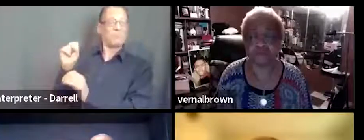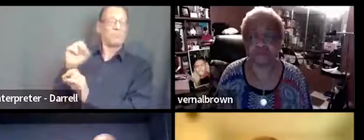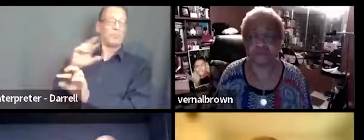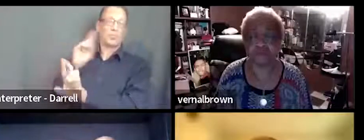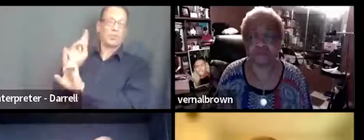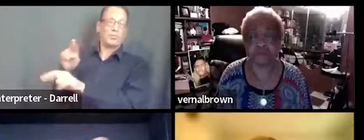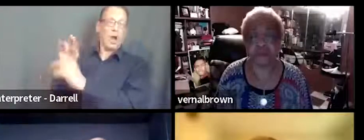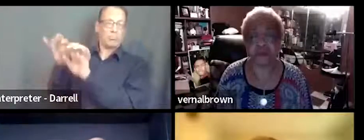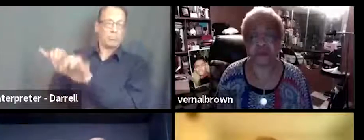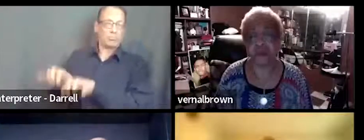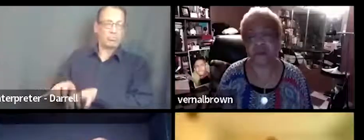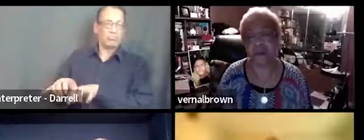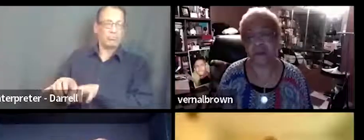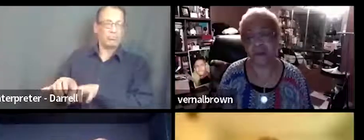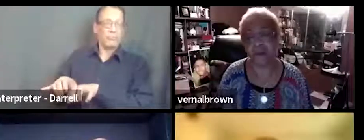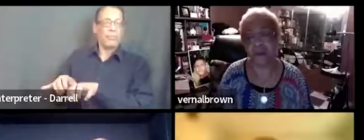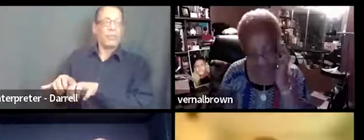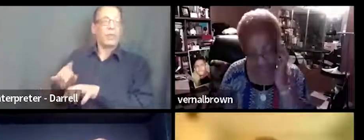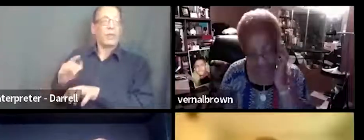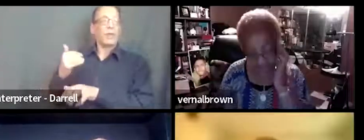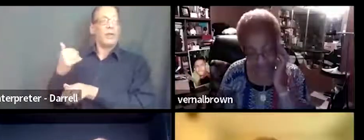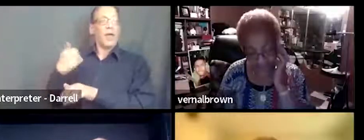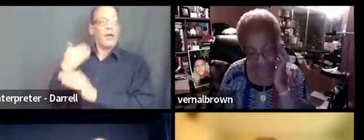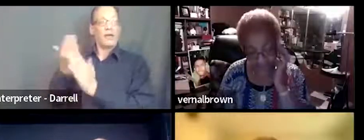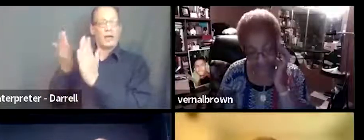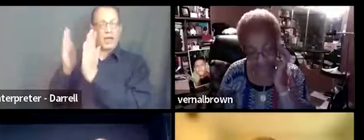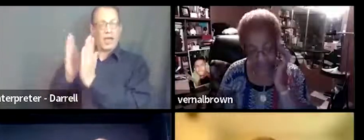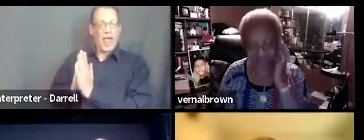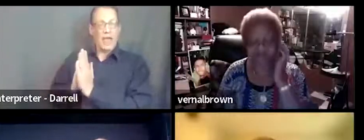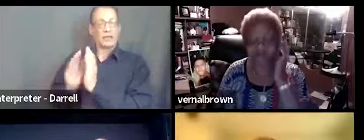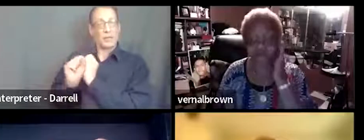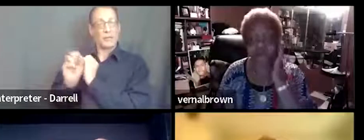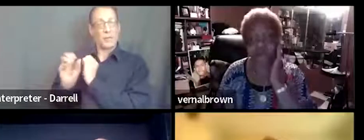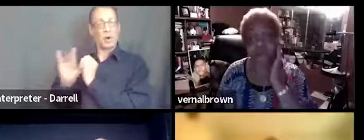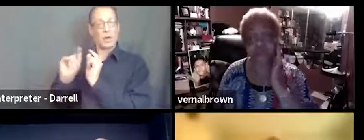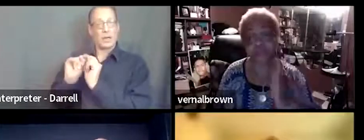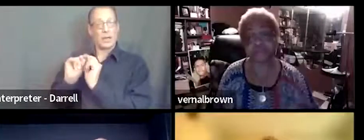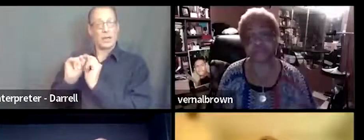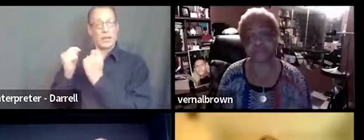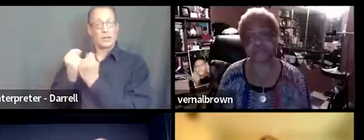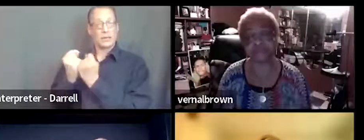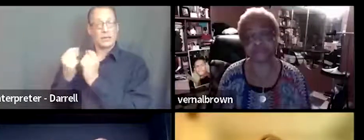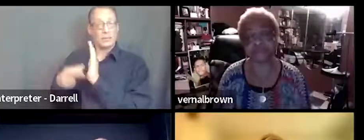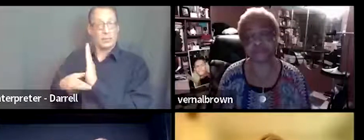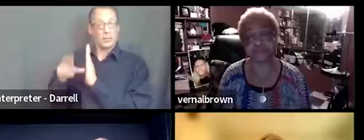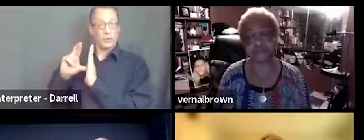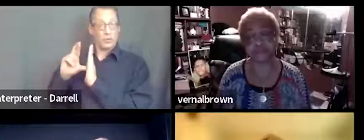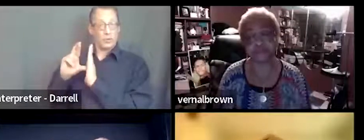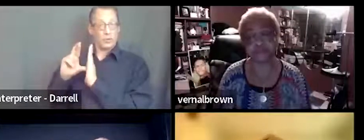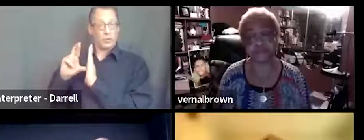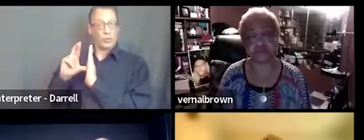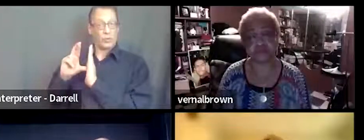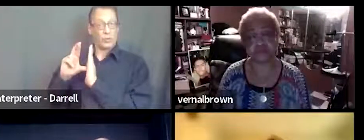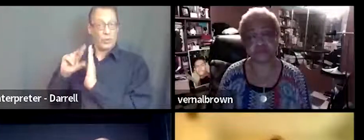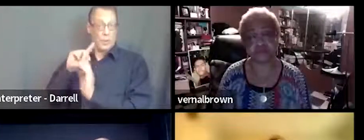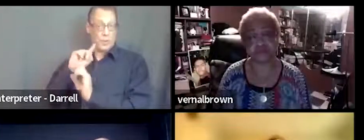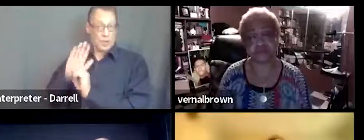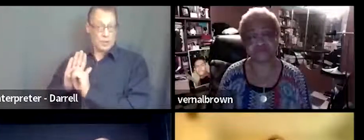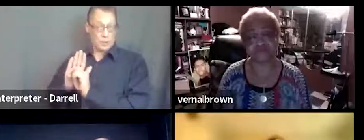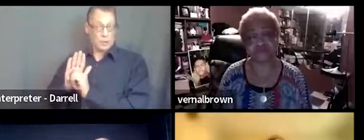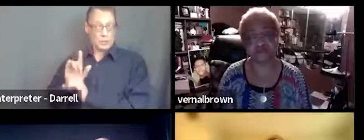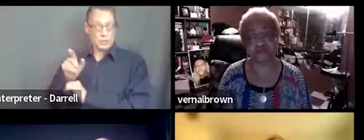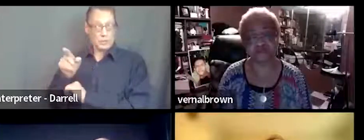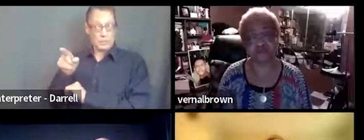bus shelters in particular. And I have asked our marketing team to review to be sure that those shelters are in